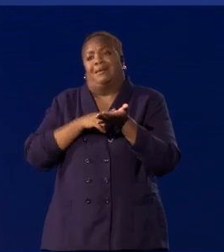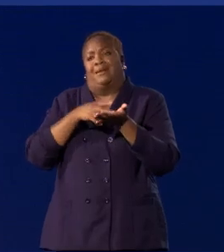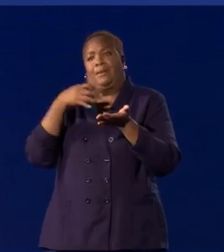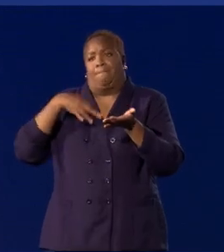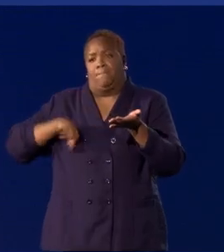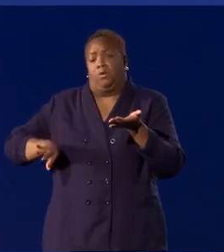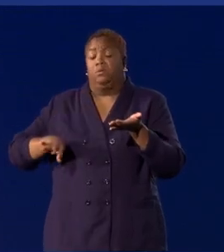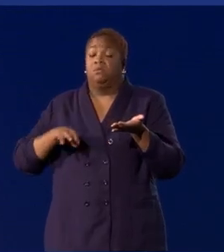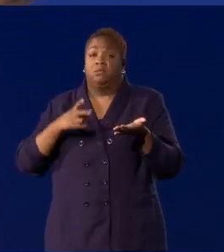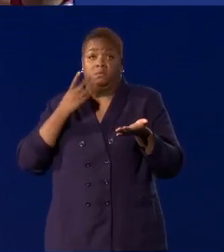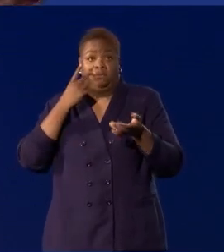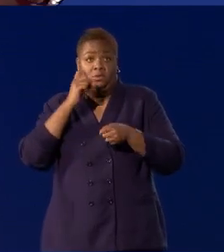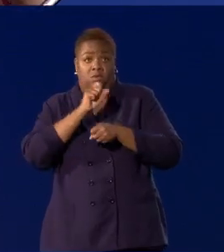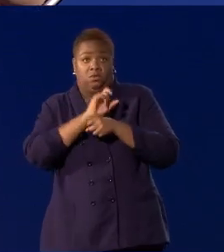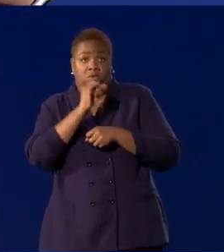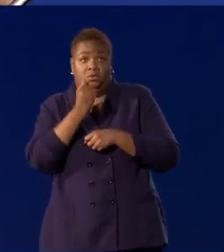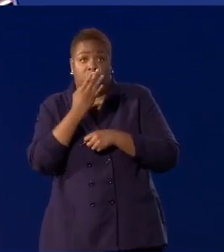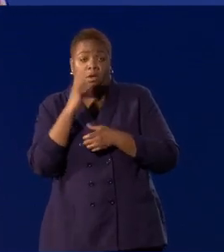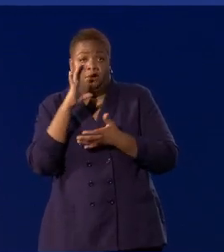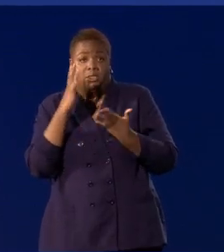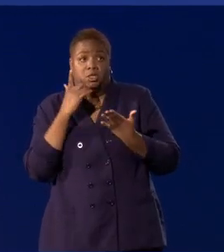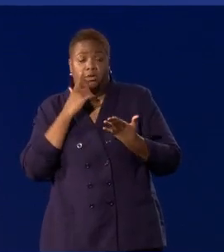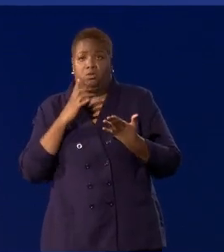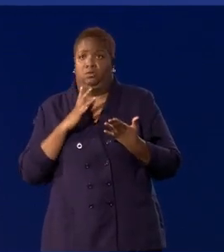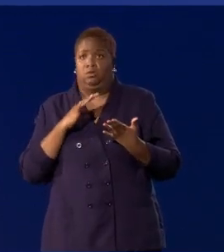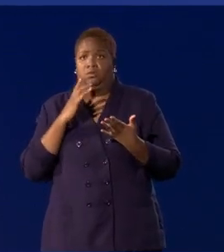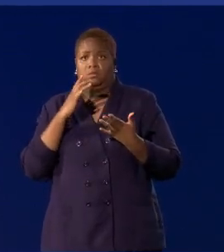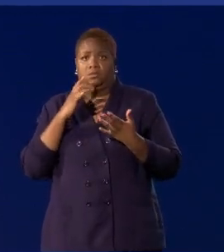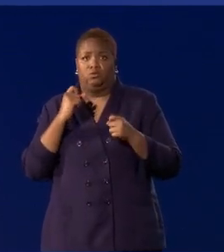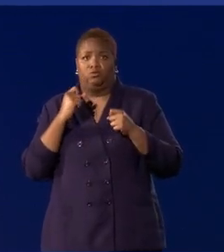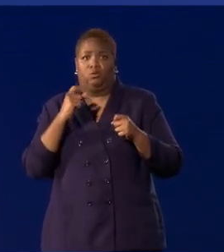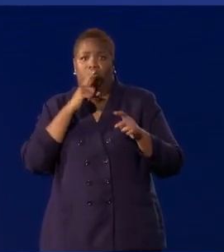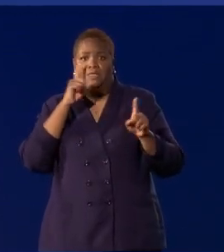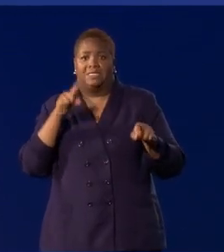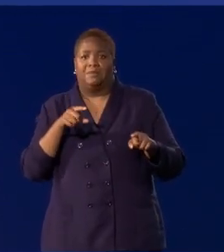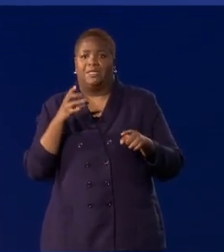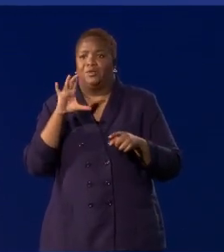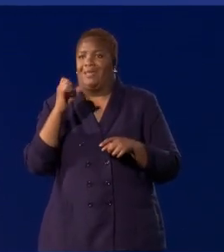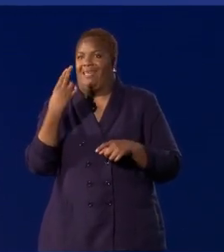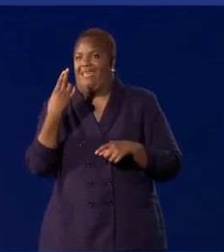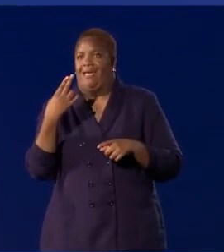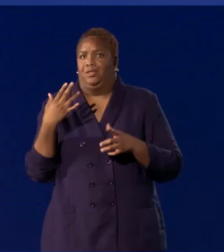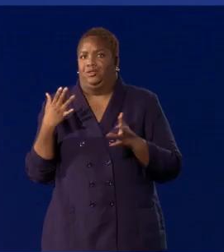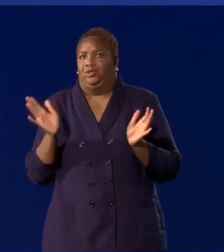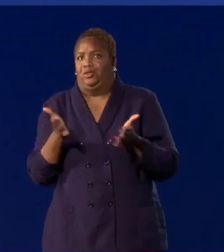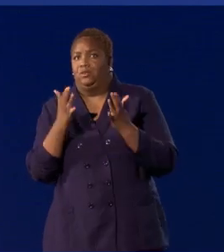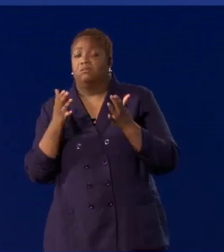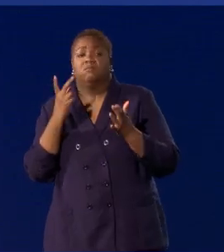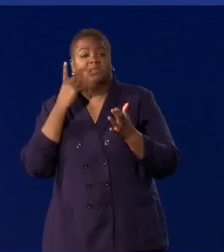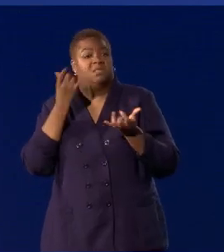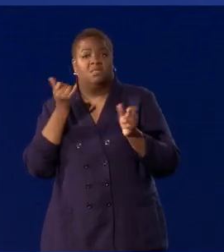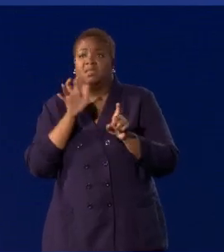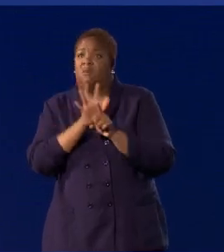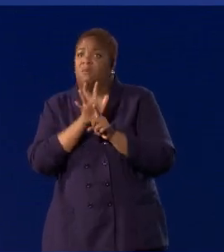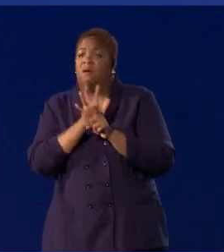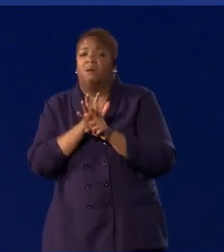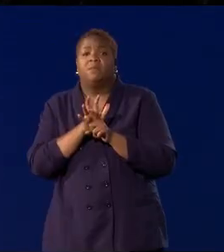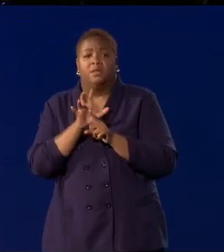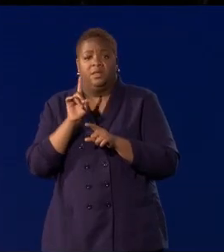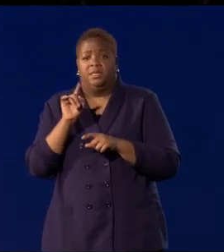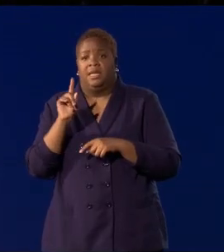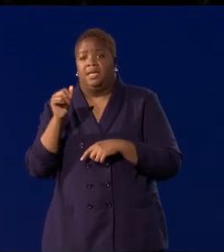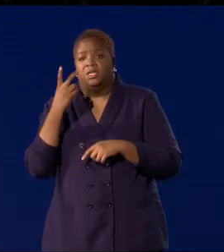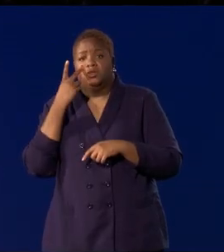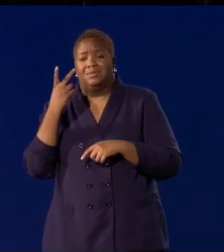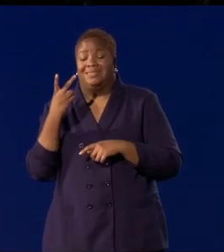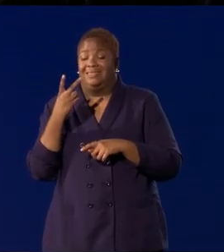research that job seekers respond very strongly to cash incentives, so it's one of the things we're seeing that's still a popular tool in our data. You'll see even as wages